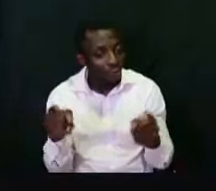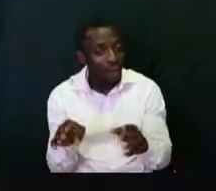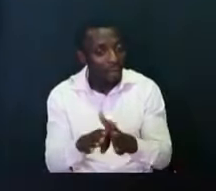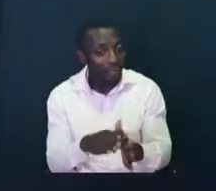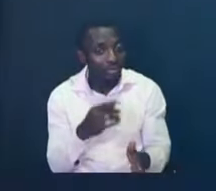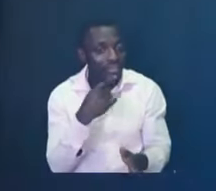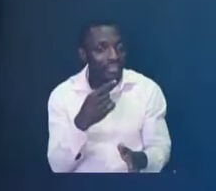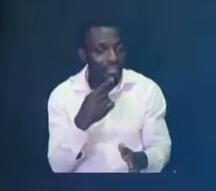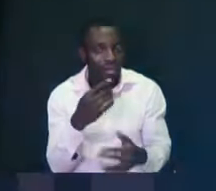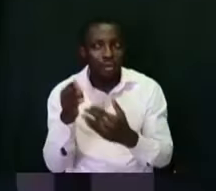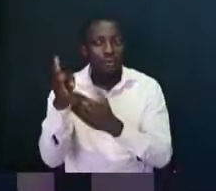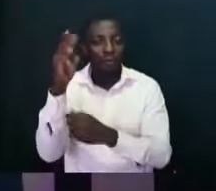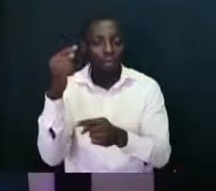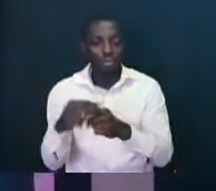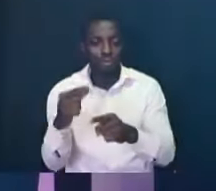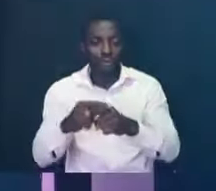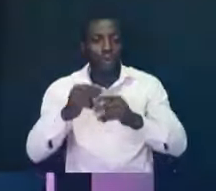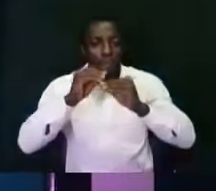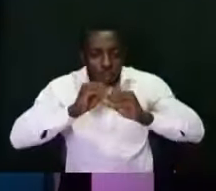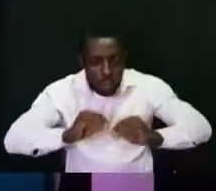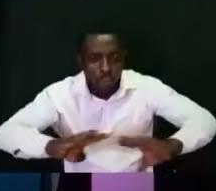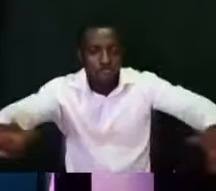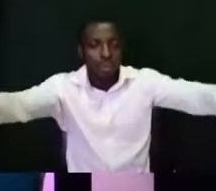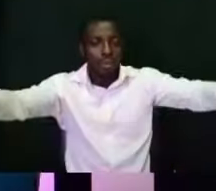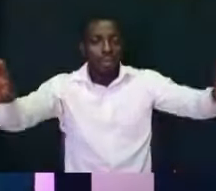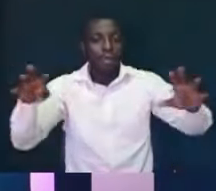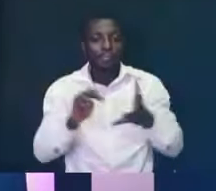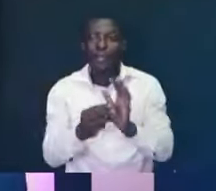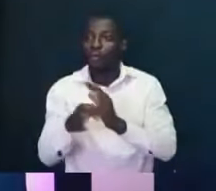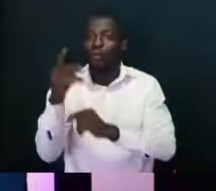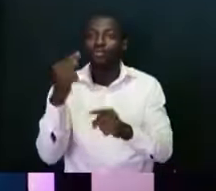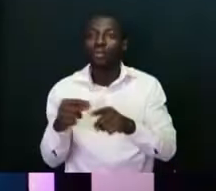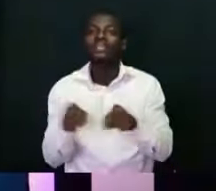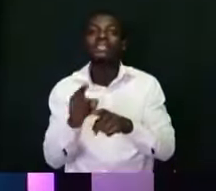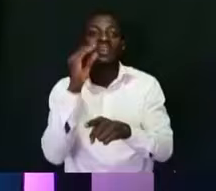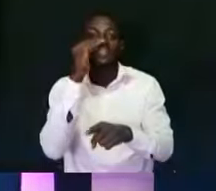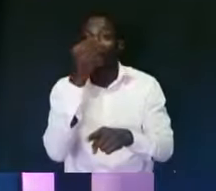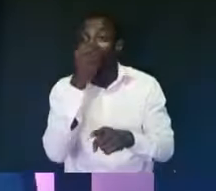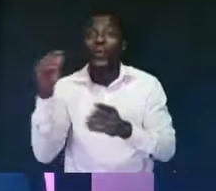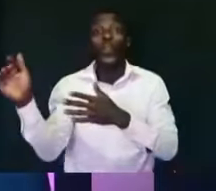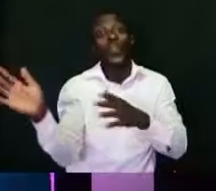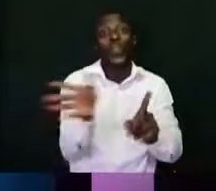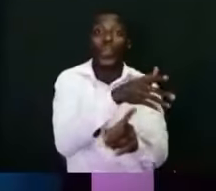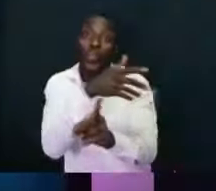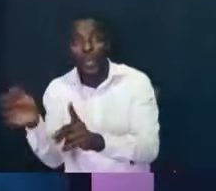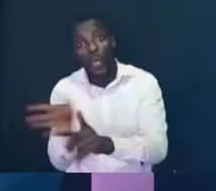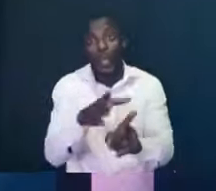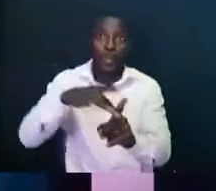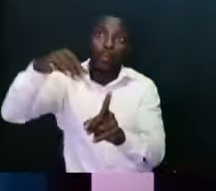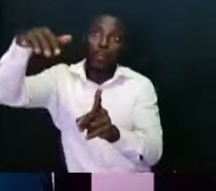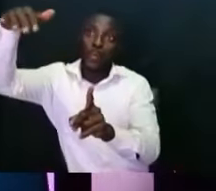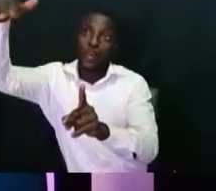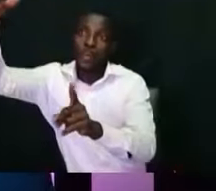God spread through the region, the word of God cannot just be going about spreading. It is a chronica